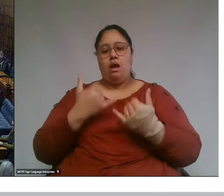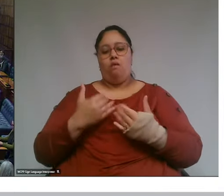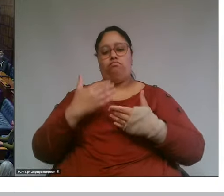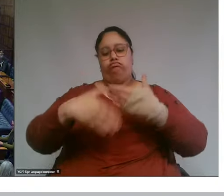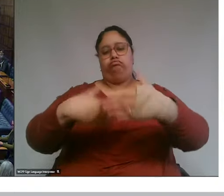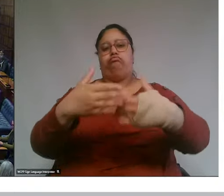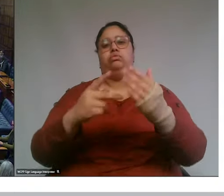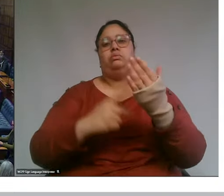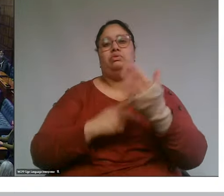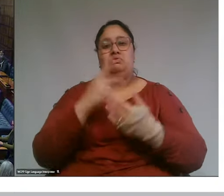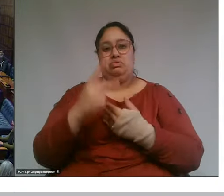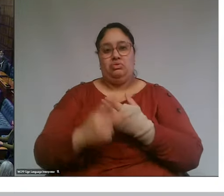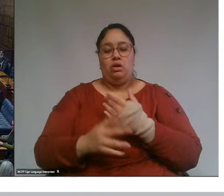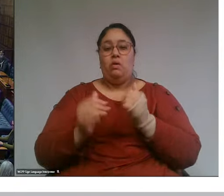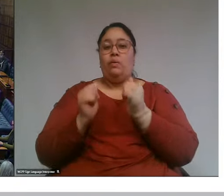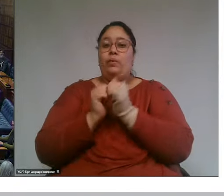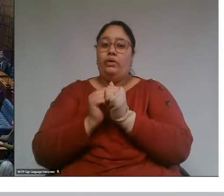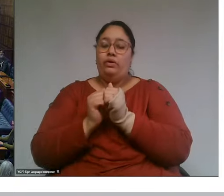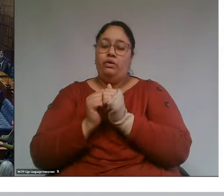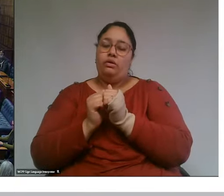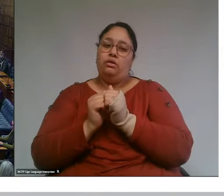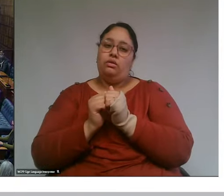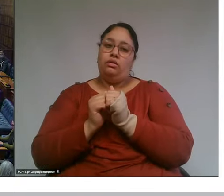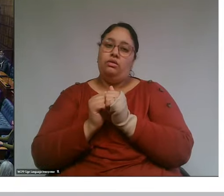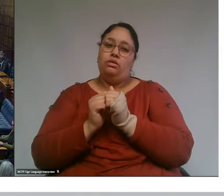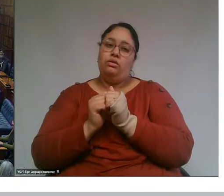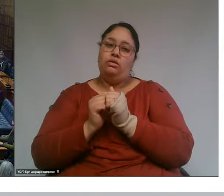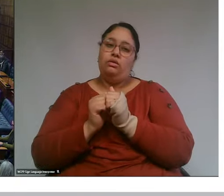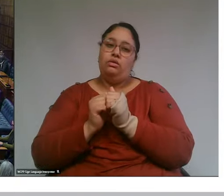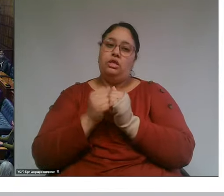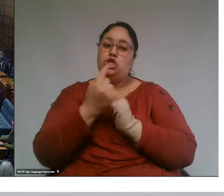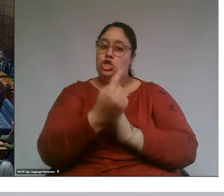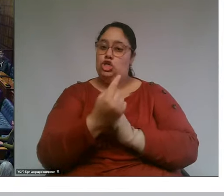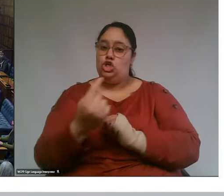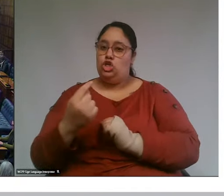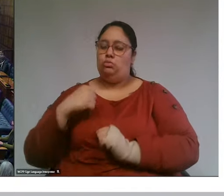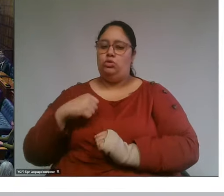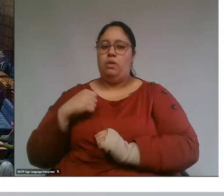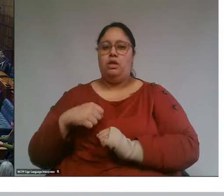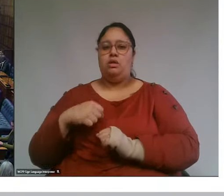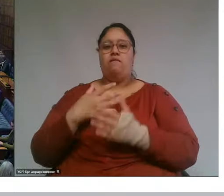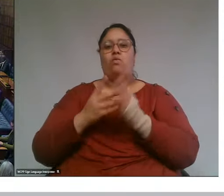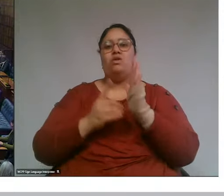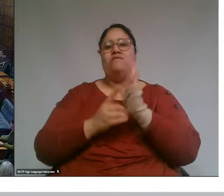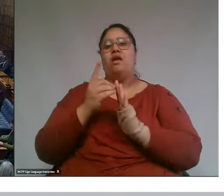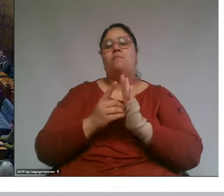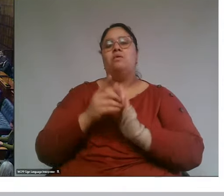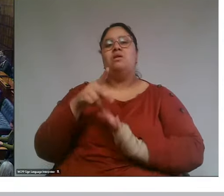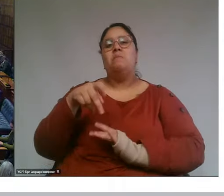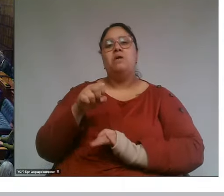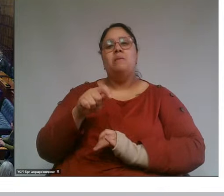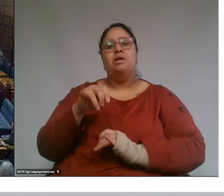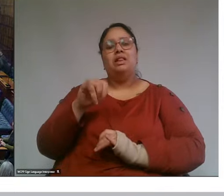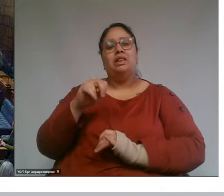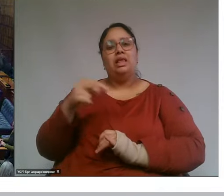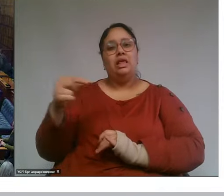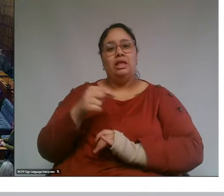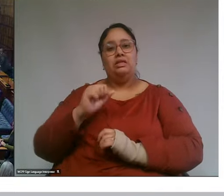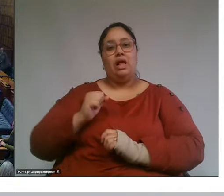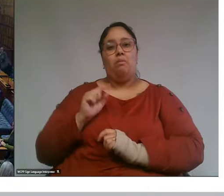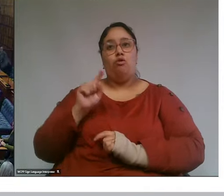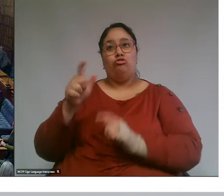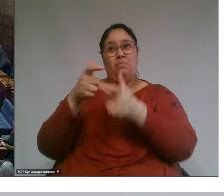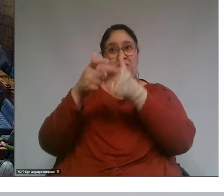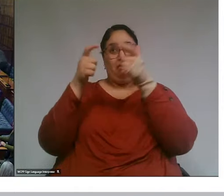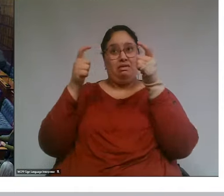project um with all municipalities around development permitting stum BOS is one of the big